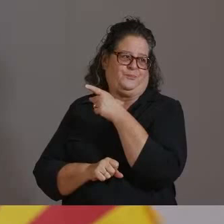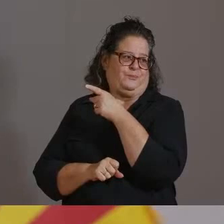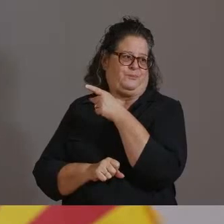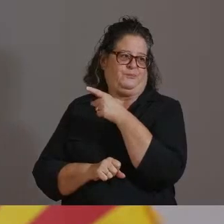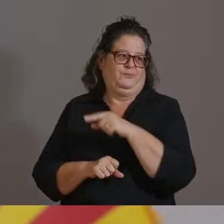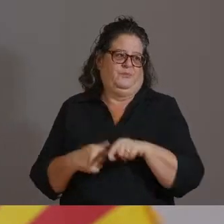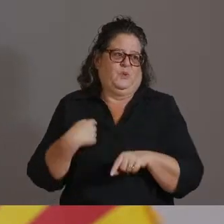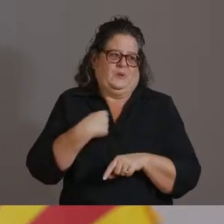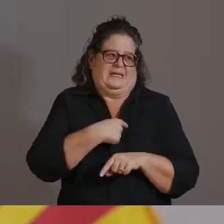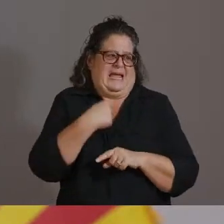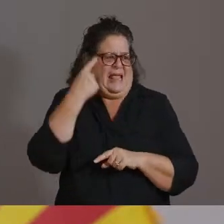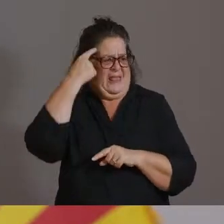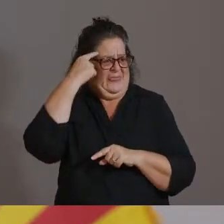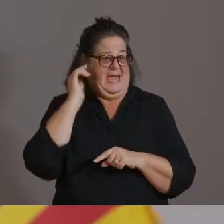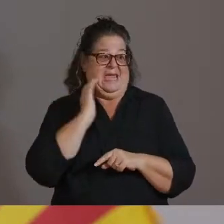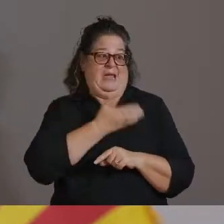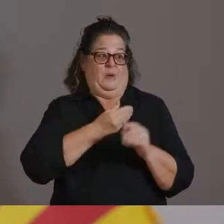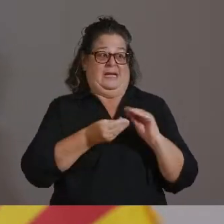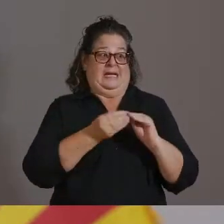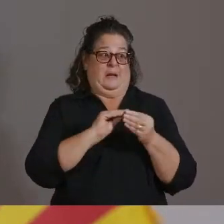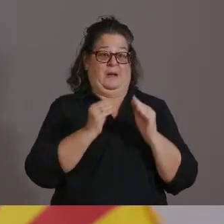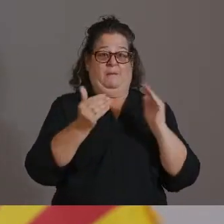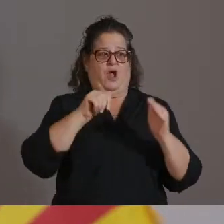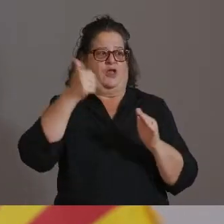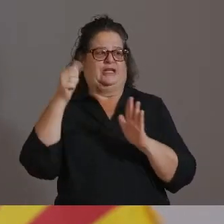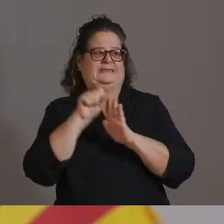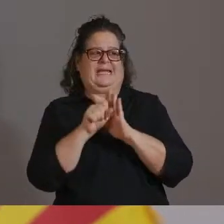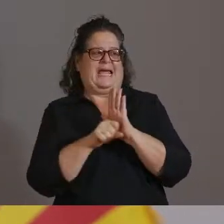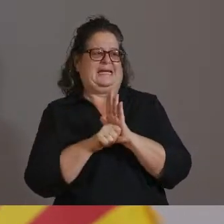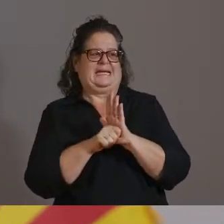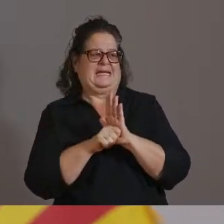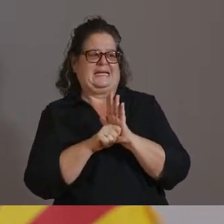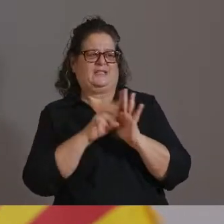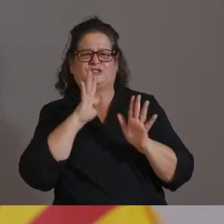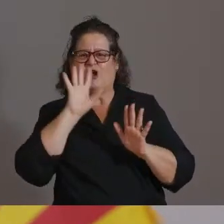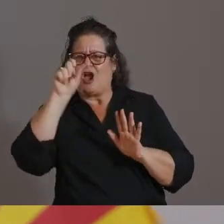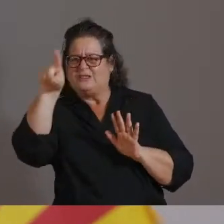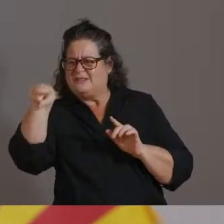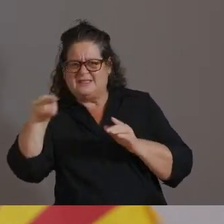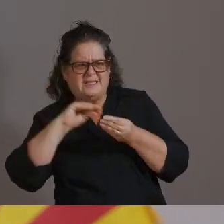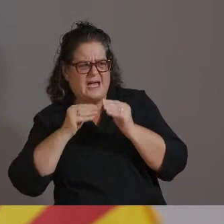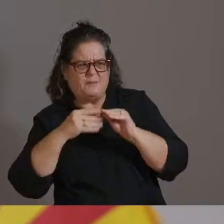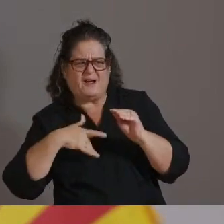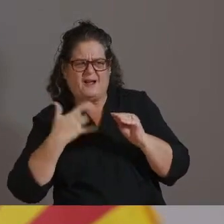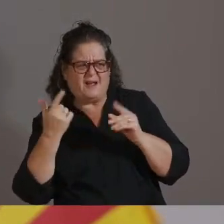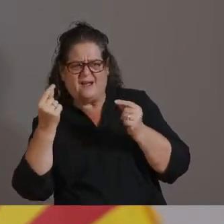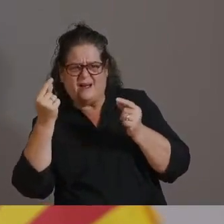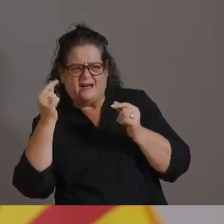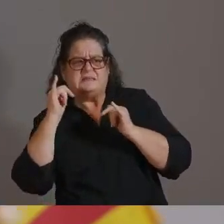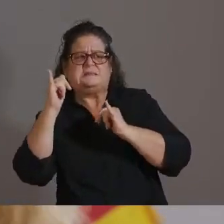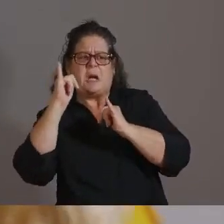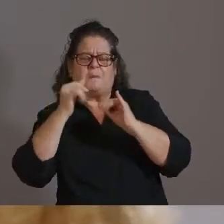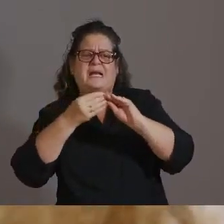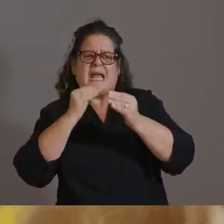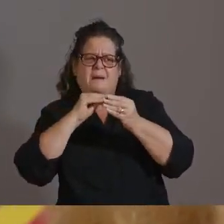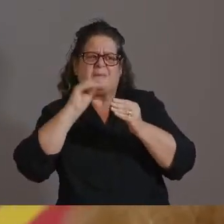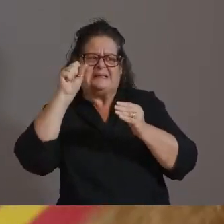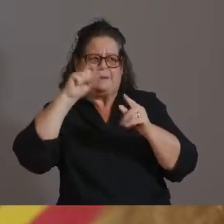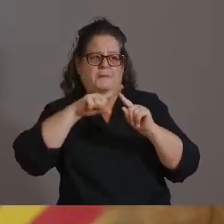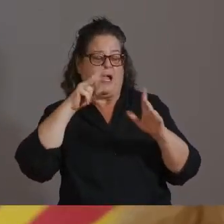Arizona and other states when we talk to the states. It just has to do with the types and the amount of data we're collecting.